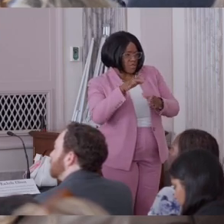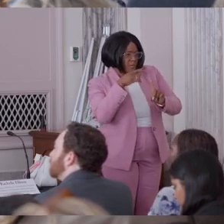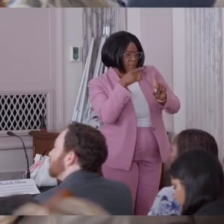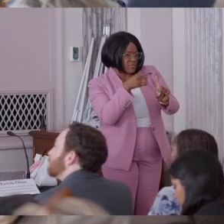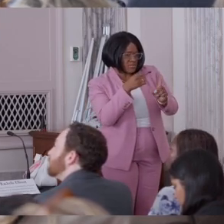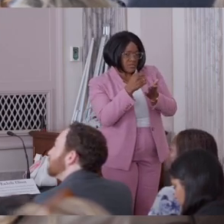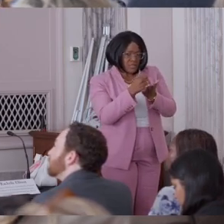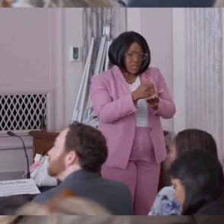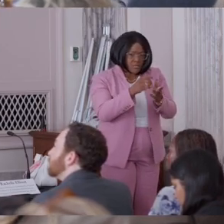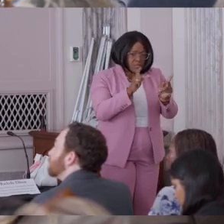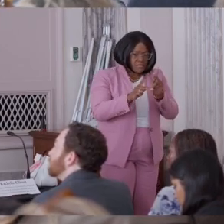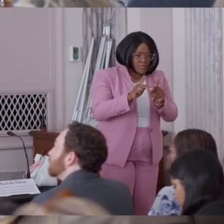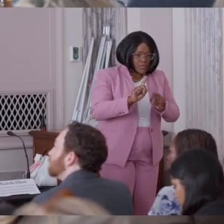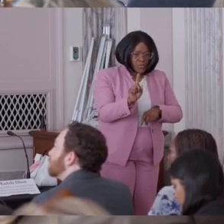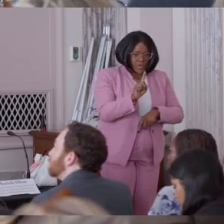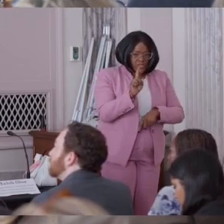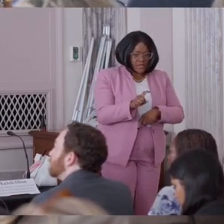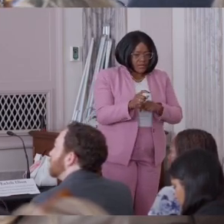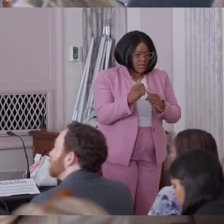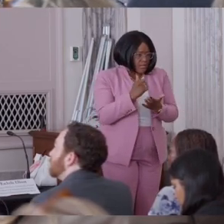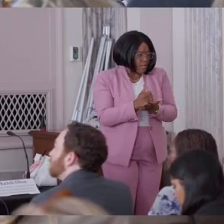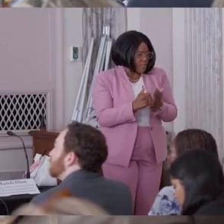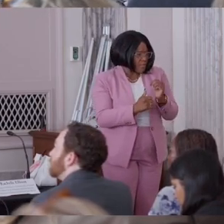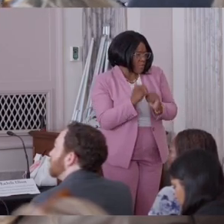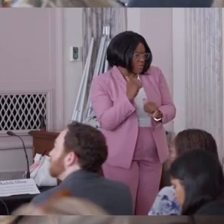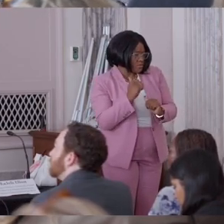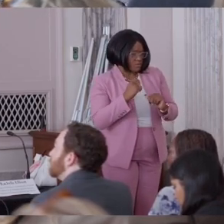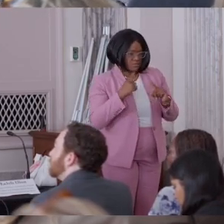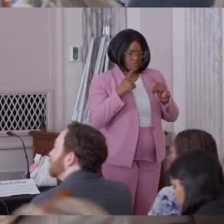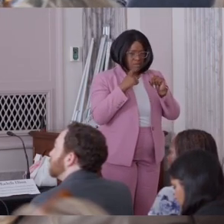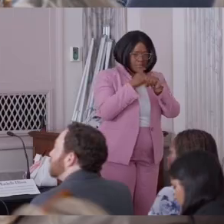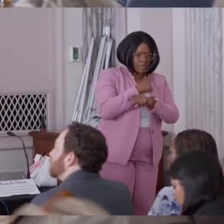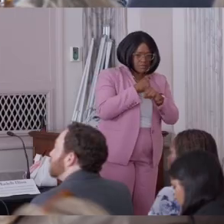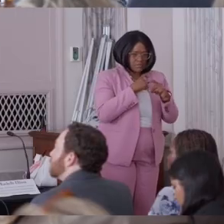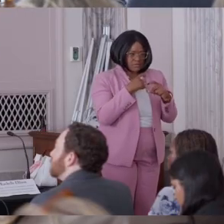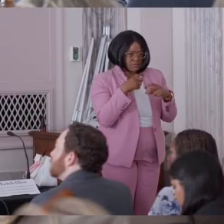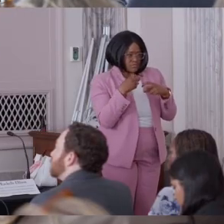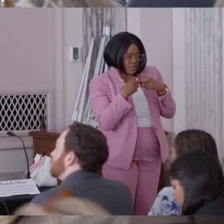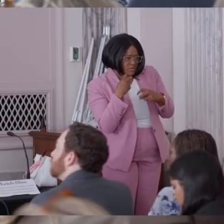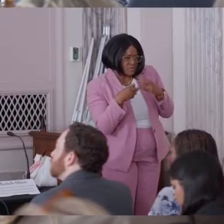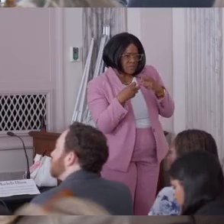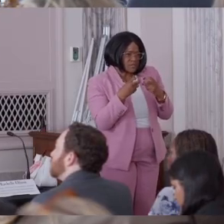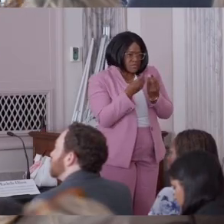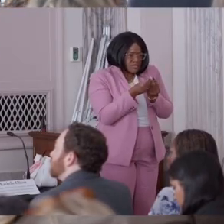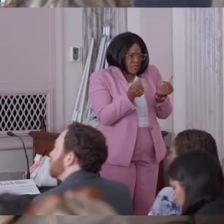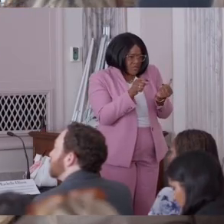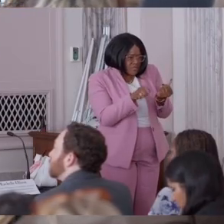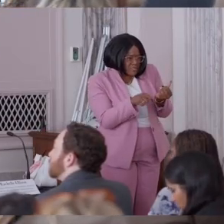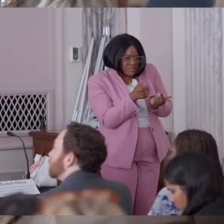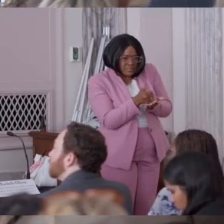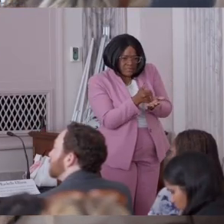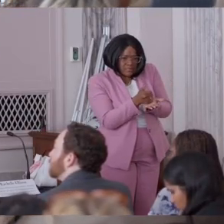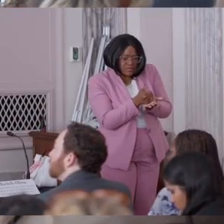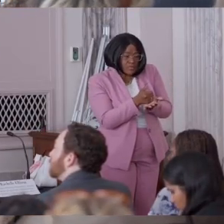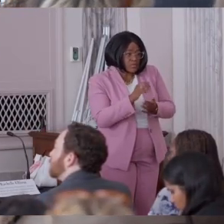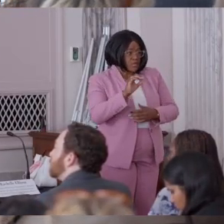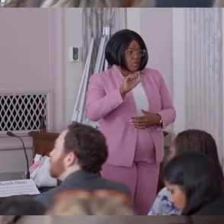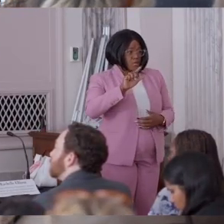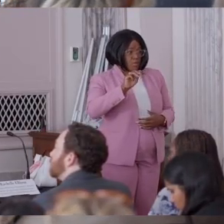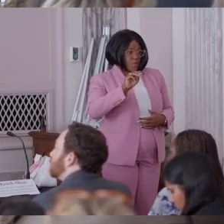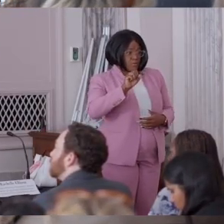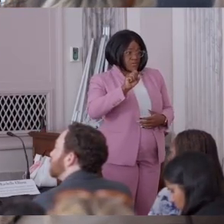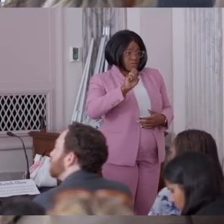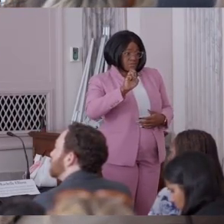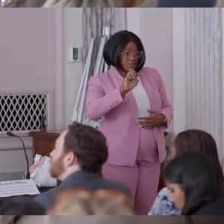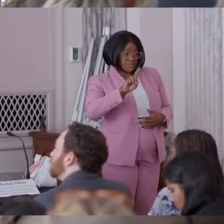people who needed the help the most, people with very complex and co-occurring issues. And the Olmstead settlement